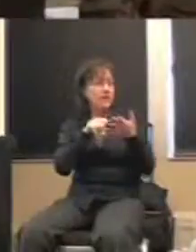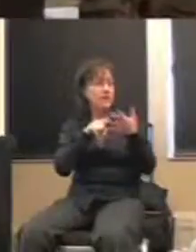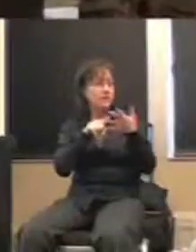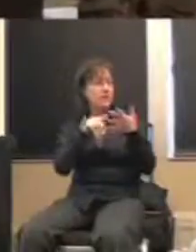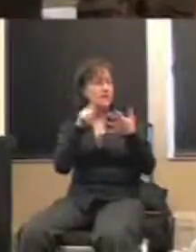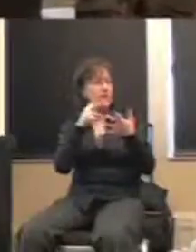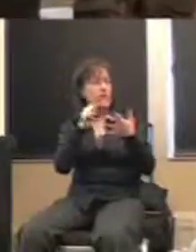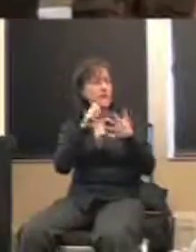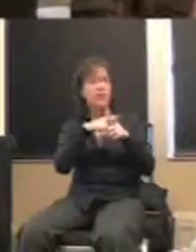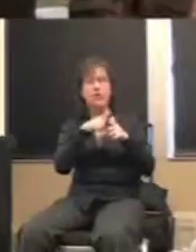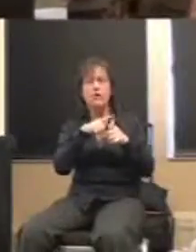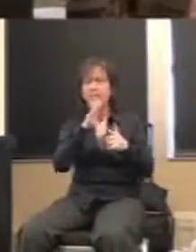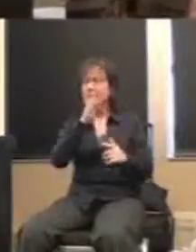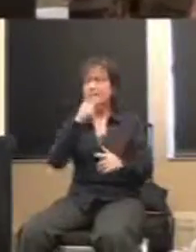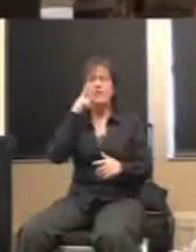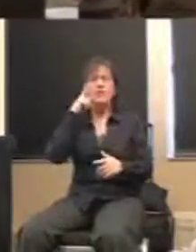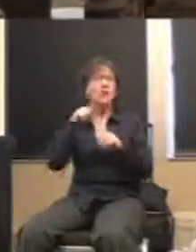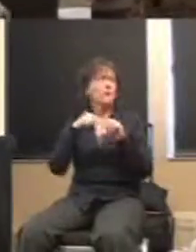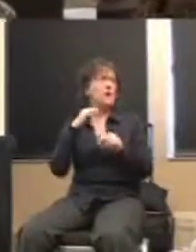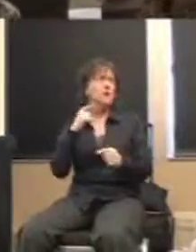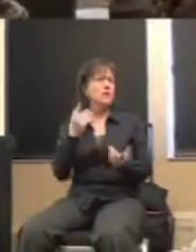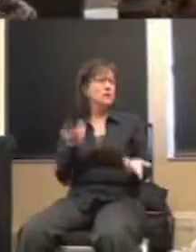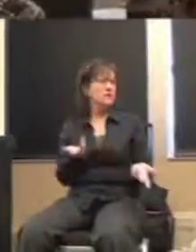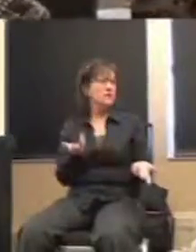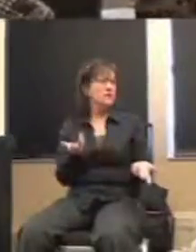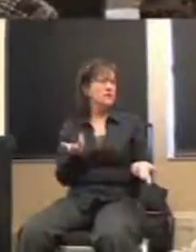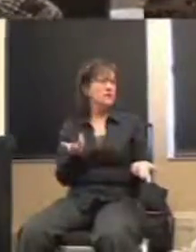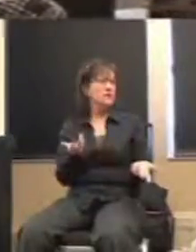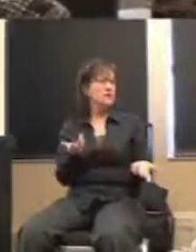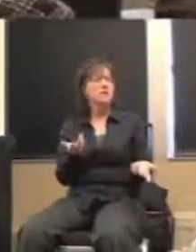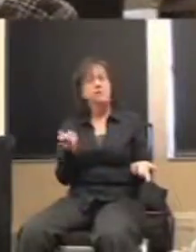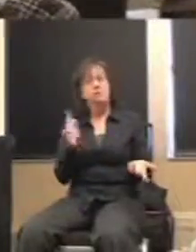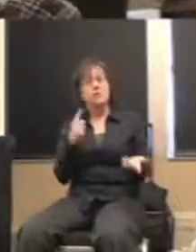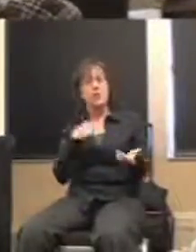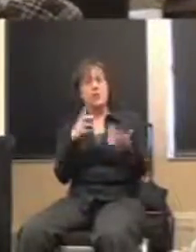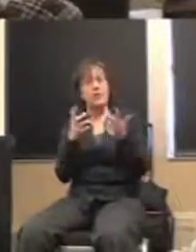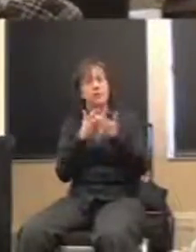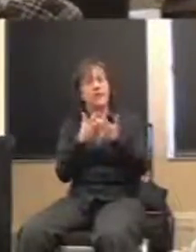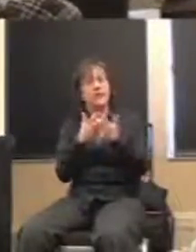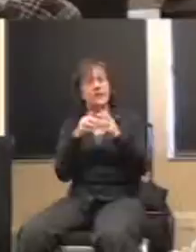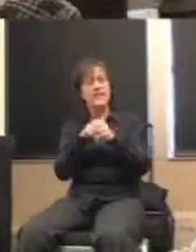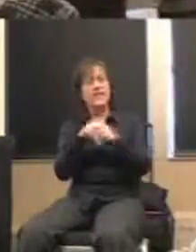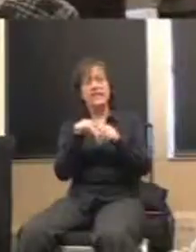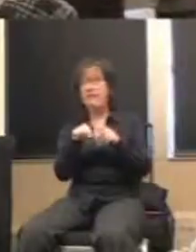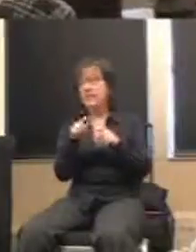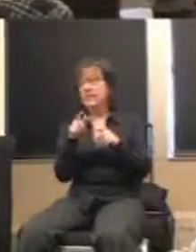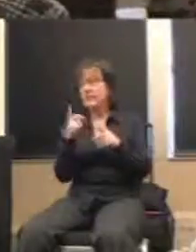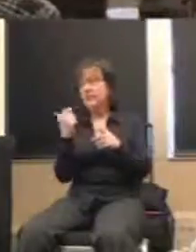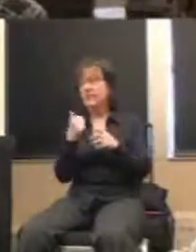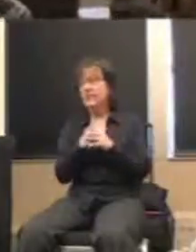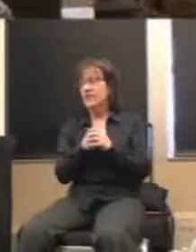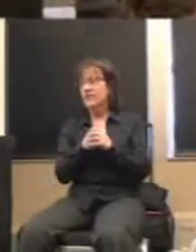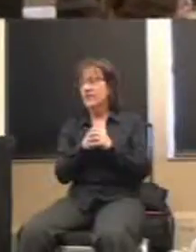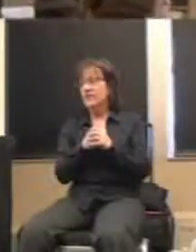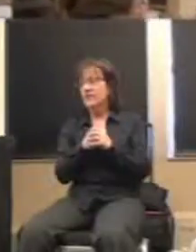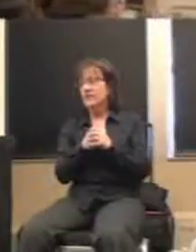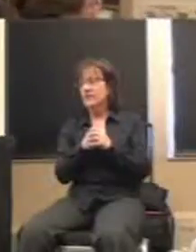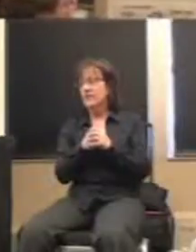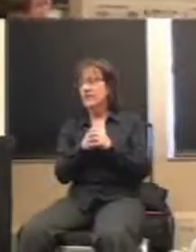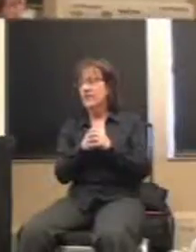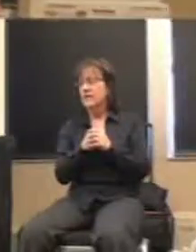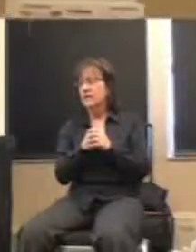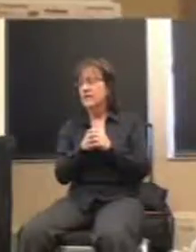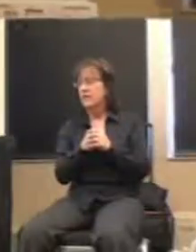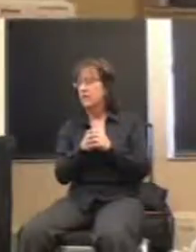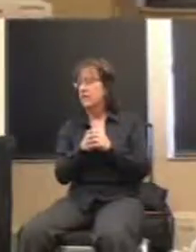just never thought about it, B, because where do we sit conveniently in our little kidney, right? Well, kidney is